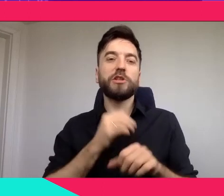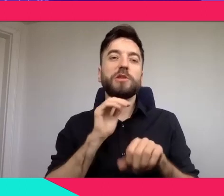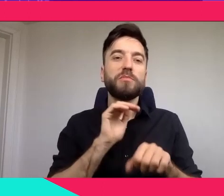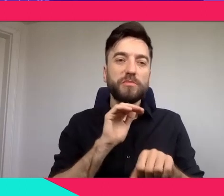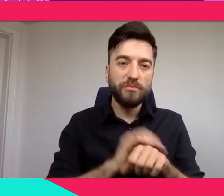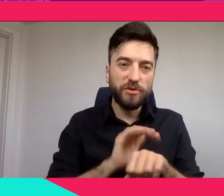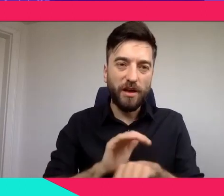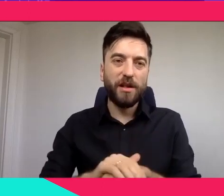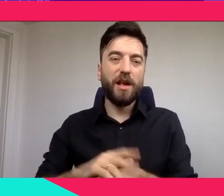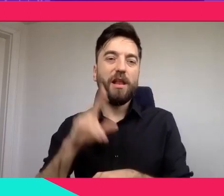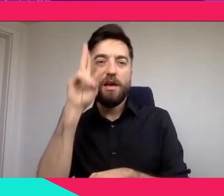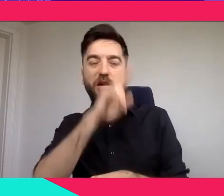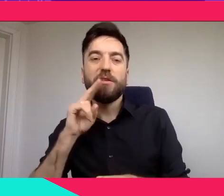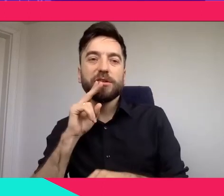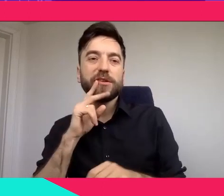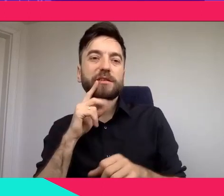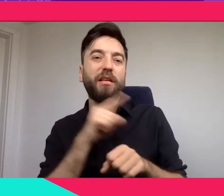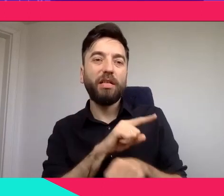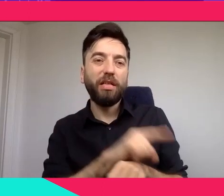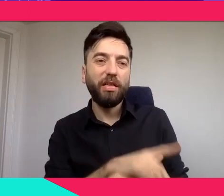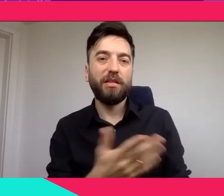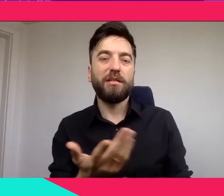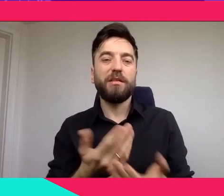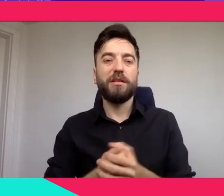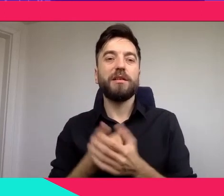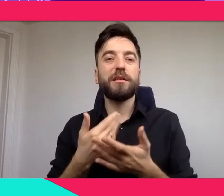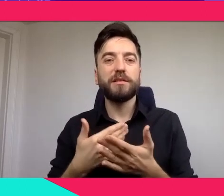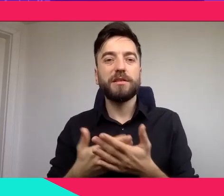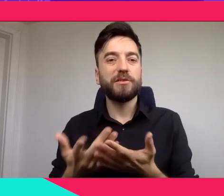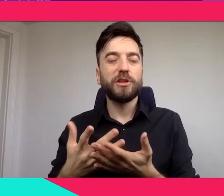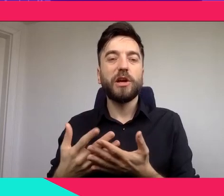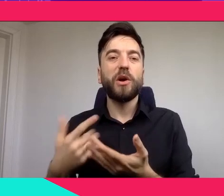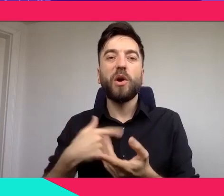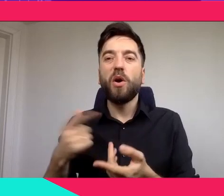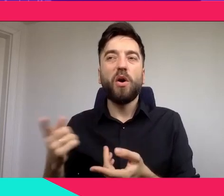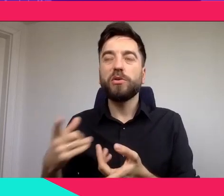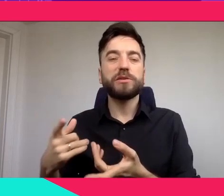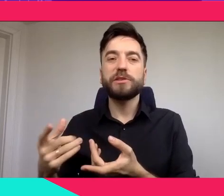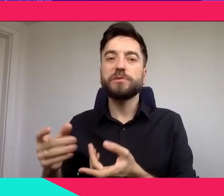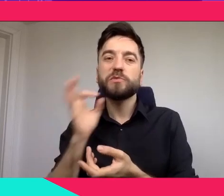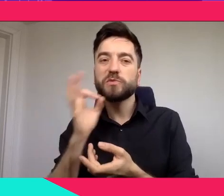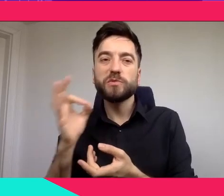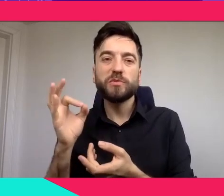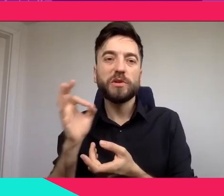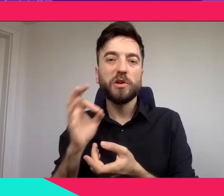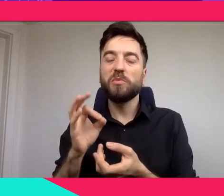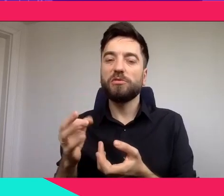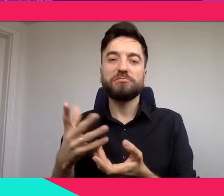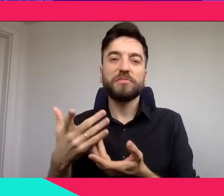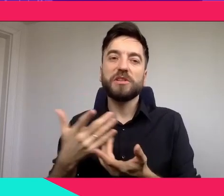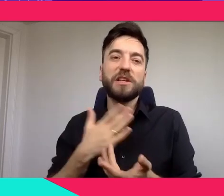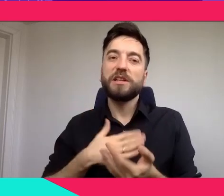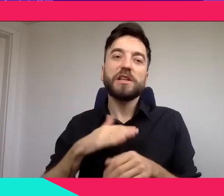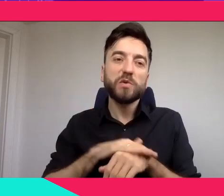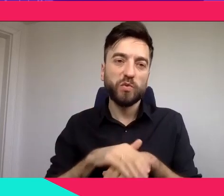After having listened to these very powerful testimonies, the art pilots divided the